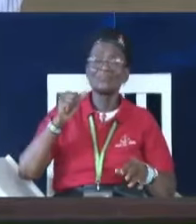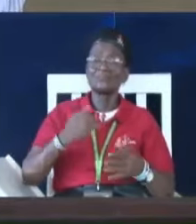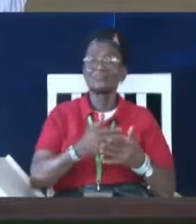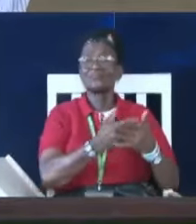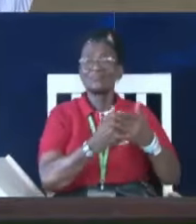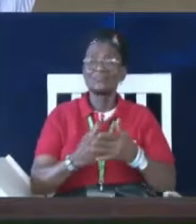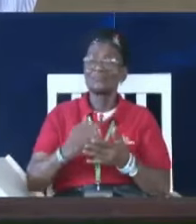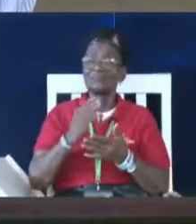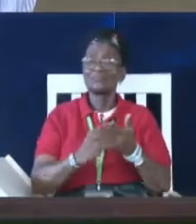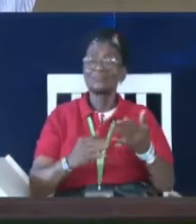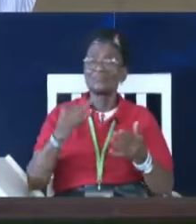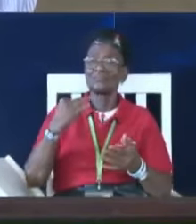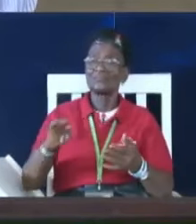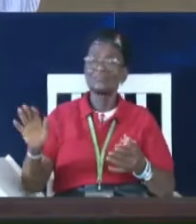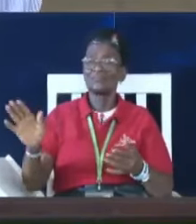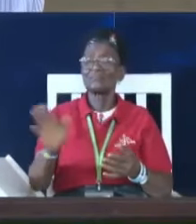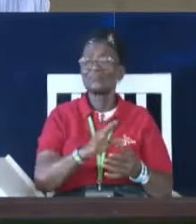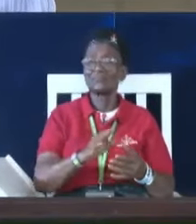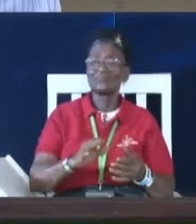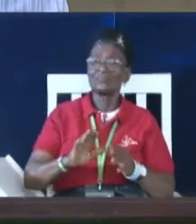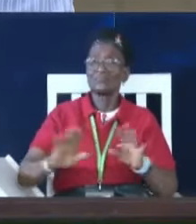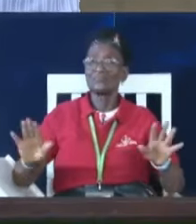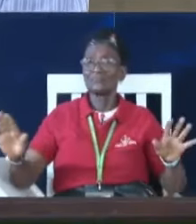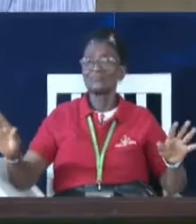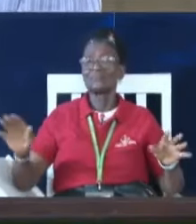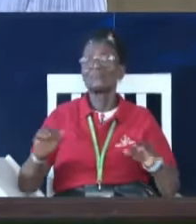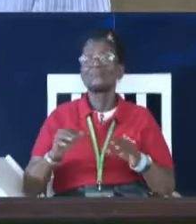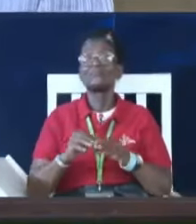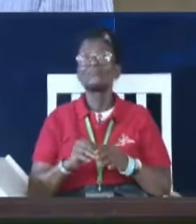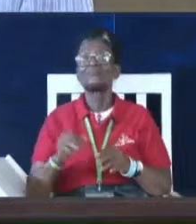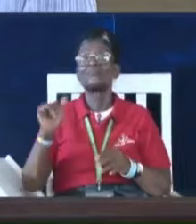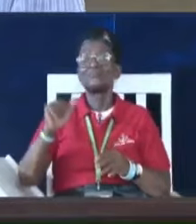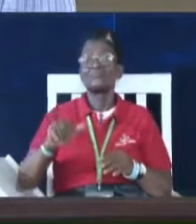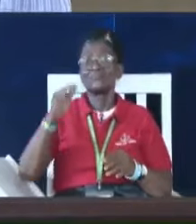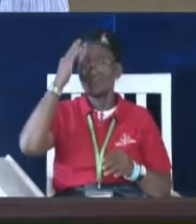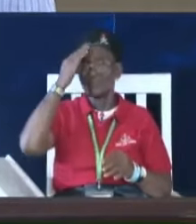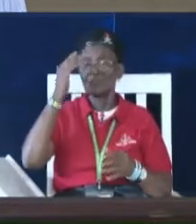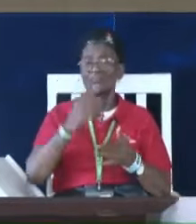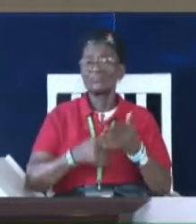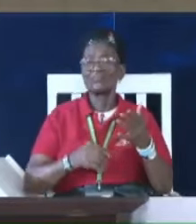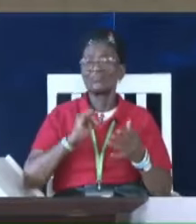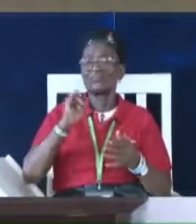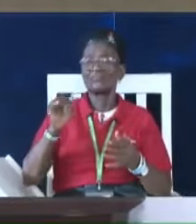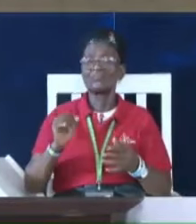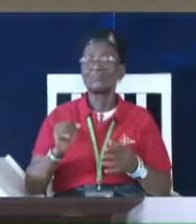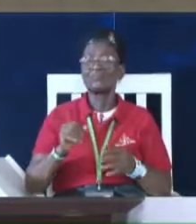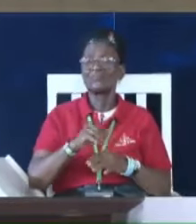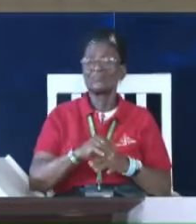Some of your children, too, they know what is called bitter sorrow,